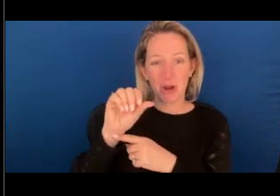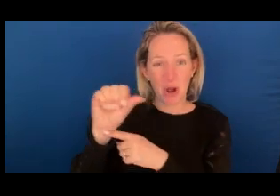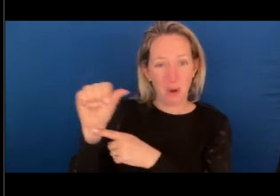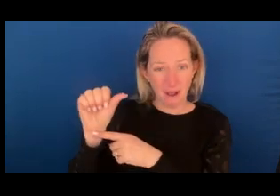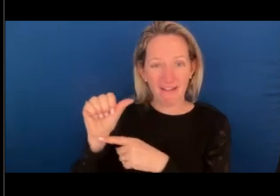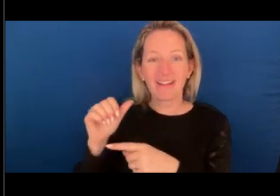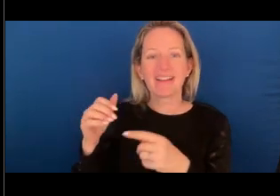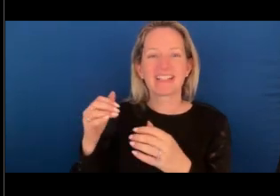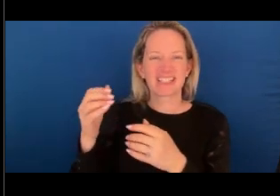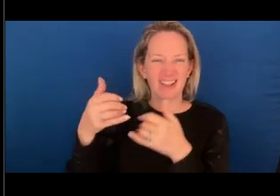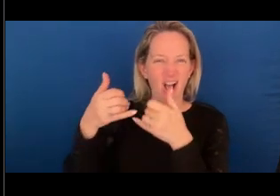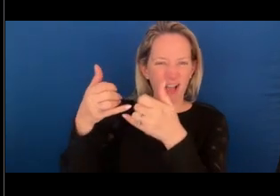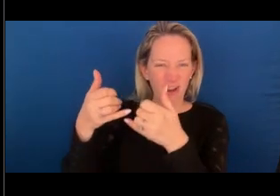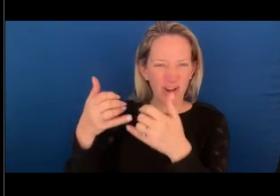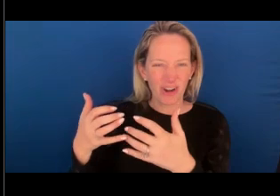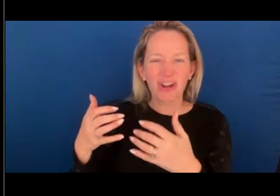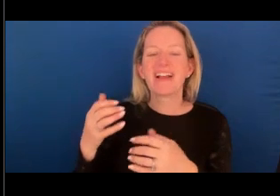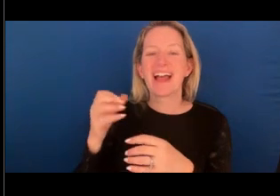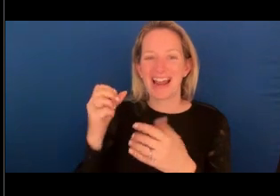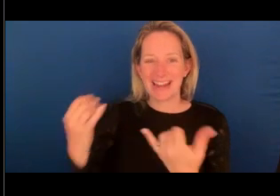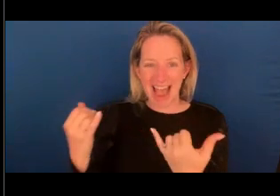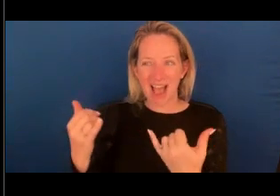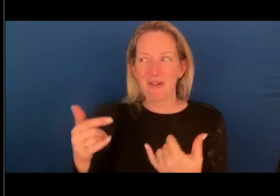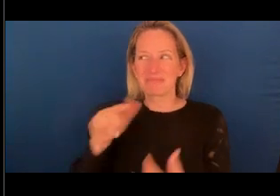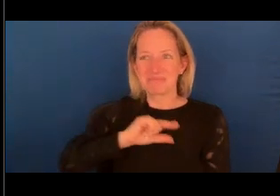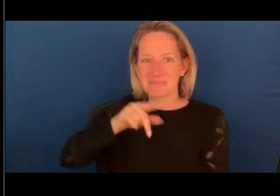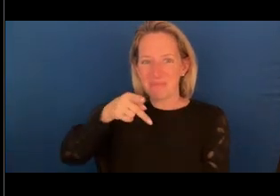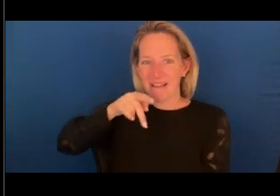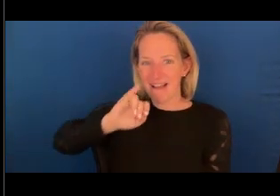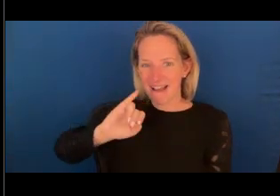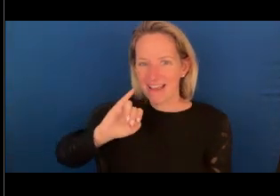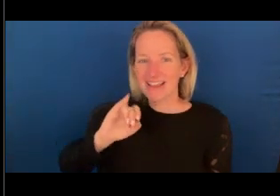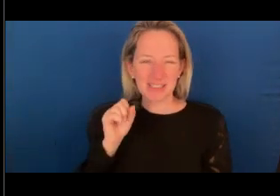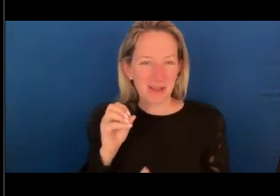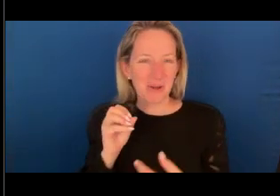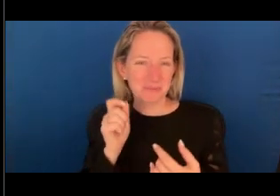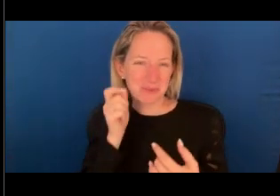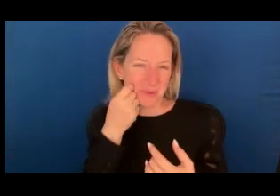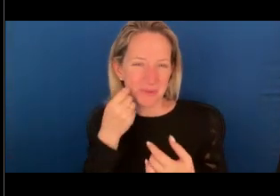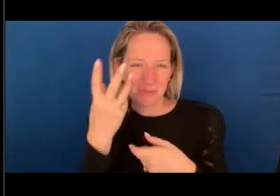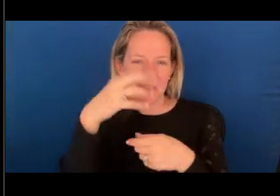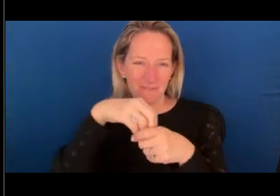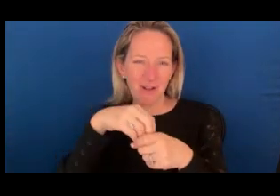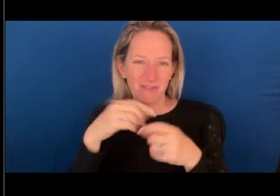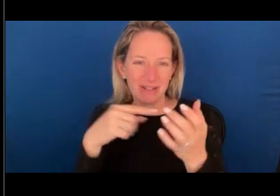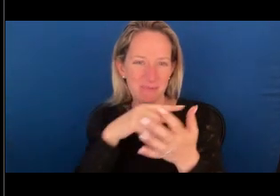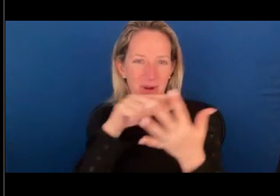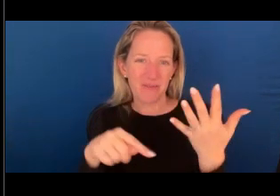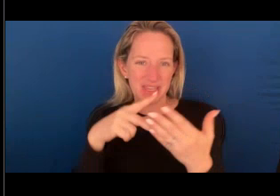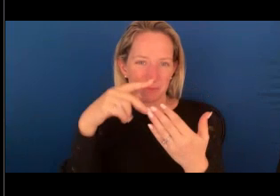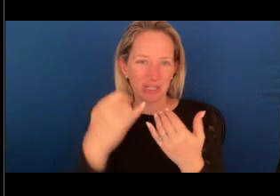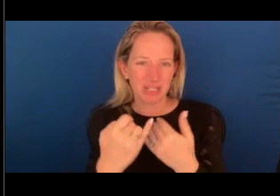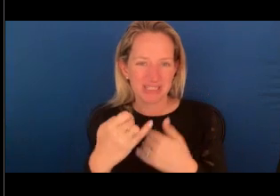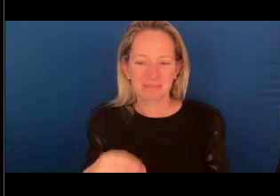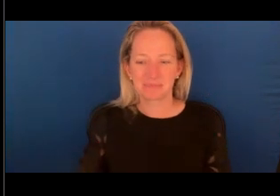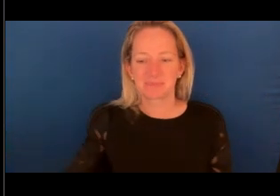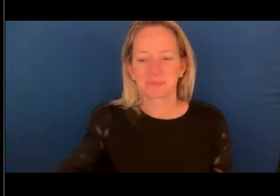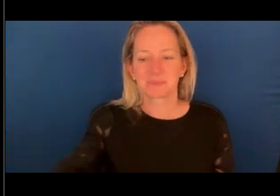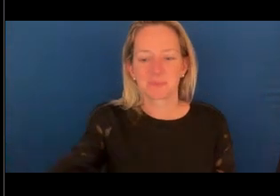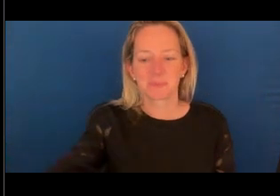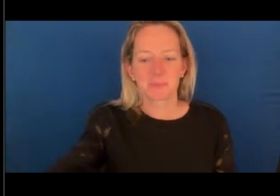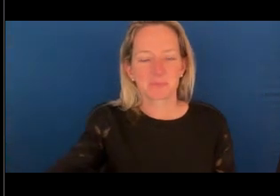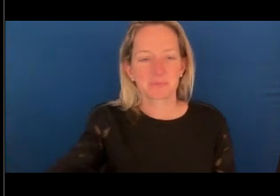other side of research now as a PI of one of these projects. So next slide, please. So the goal of